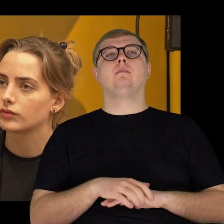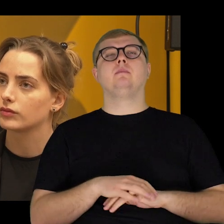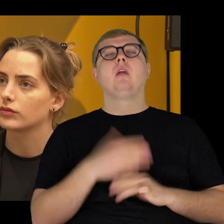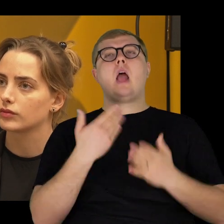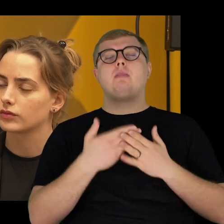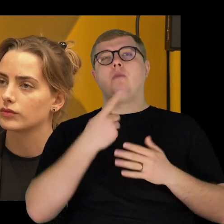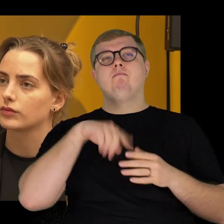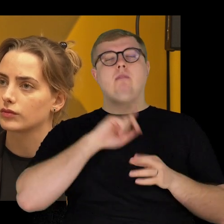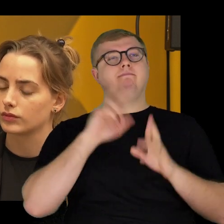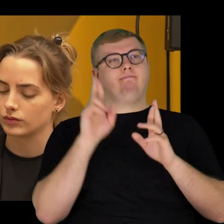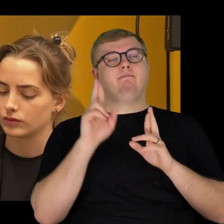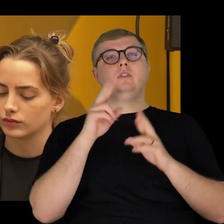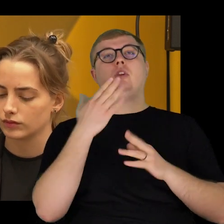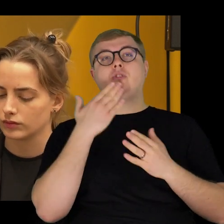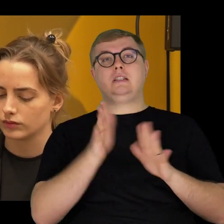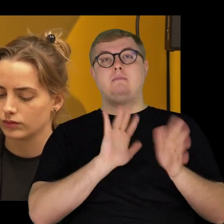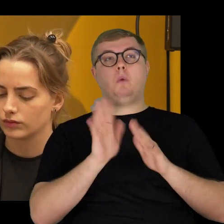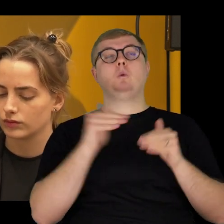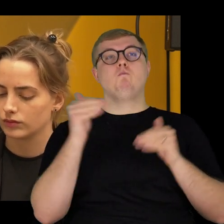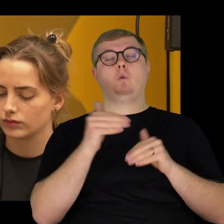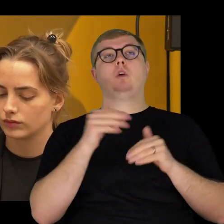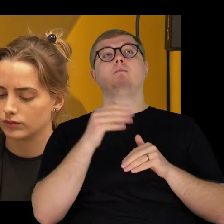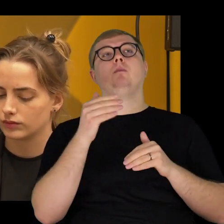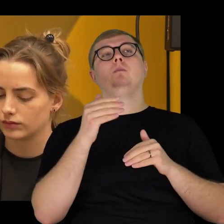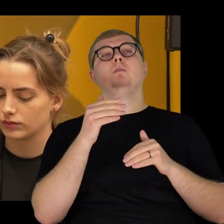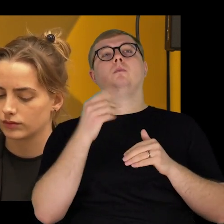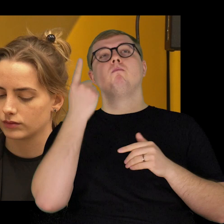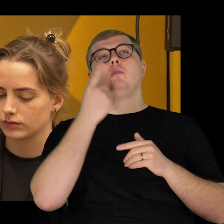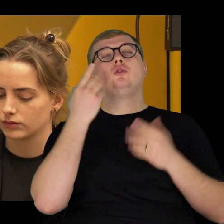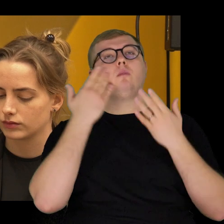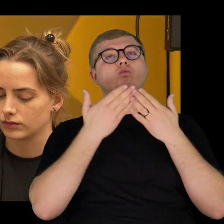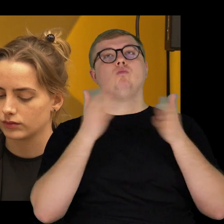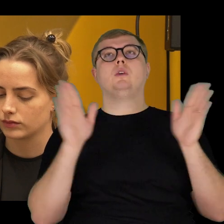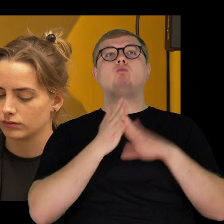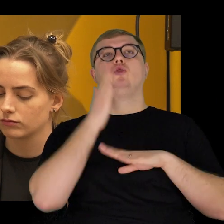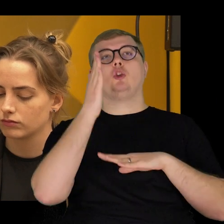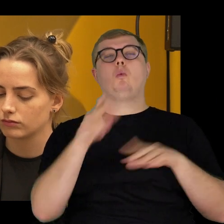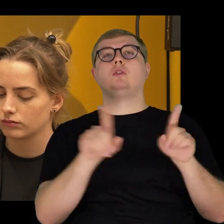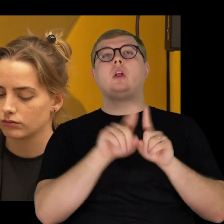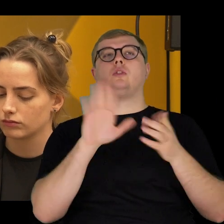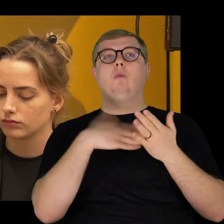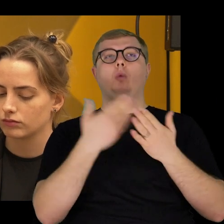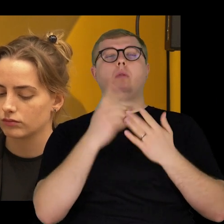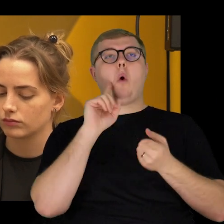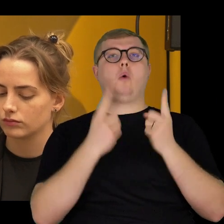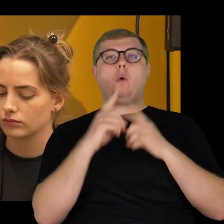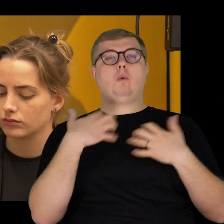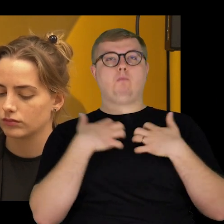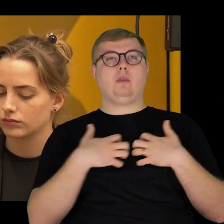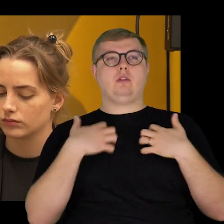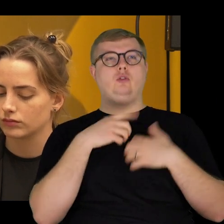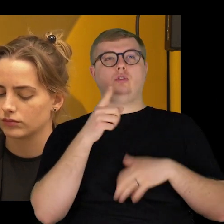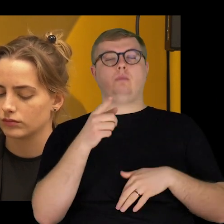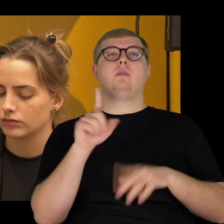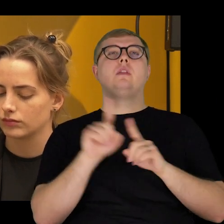think about now what we might think of as the future of, say, botanic gardens. And that's part of also of our work at